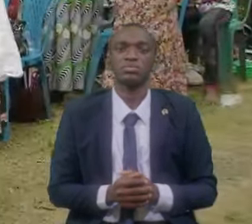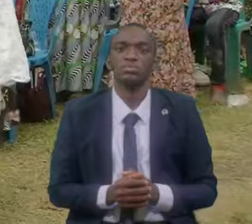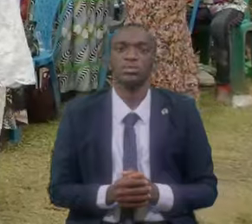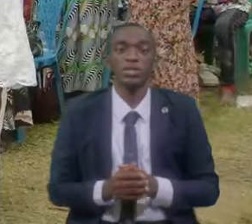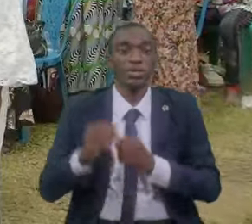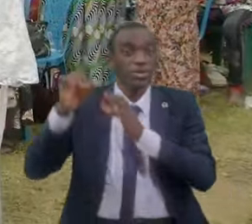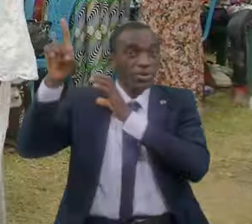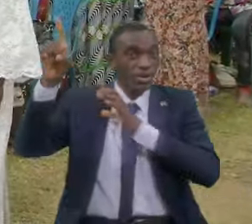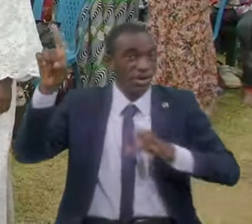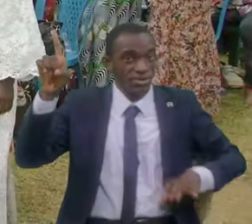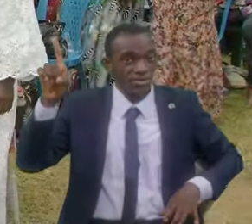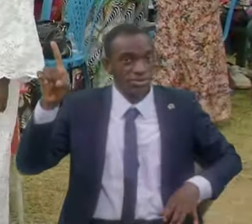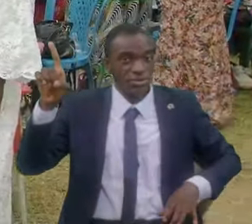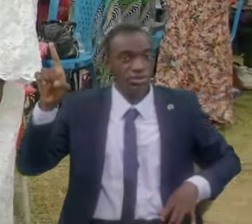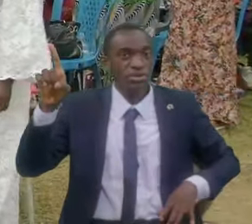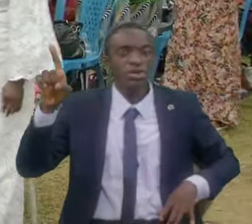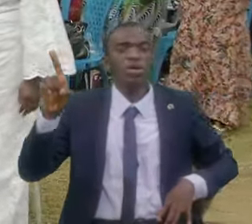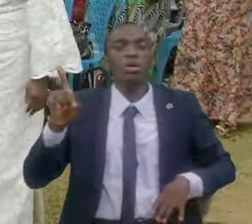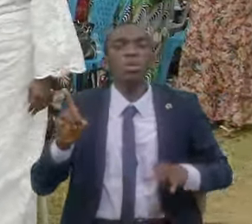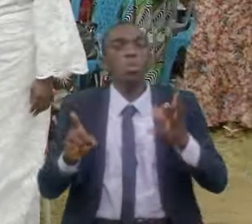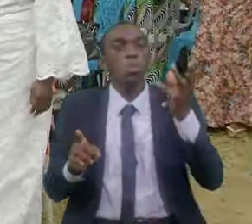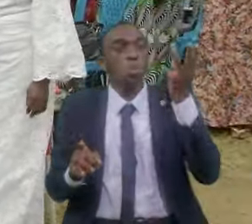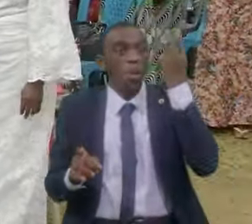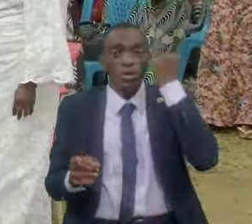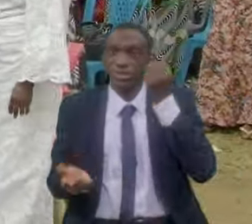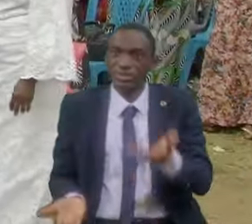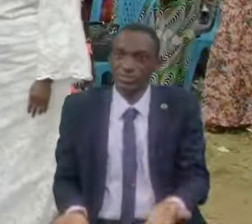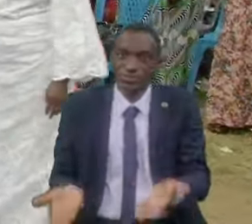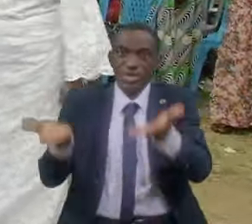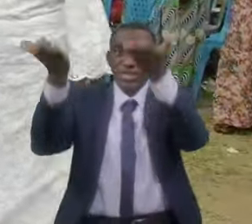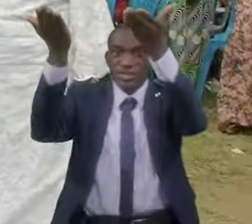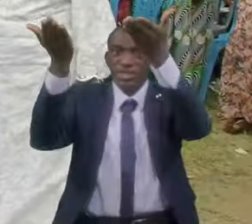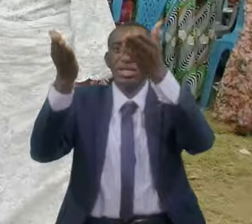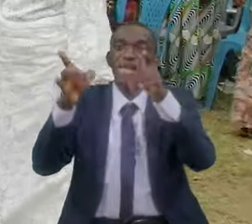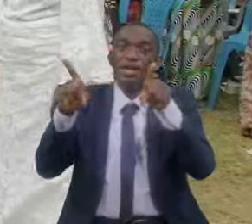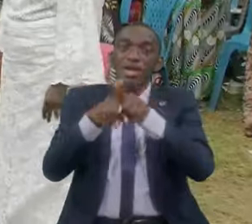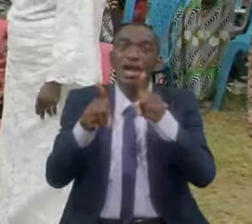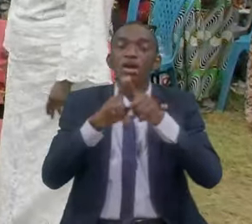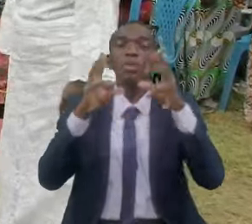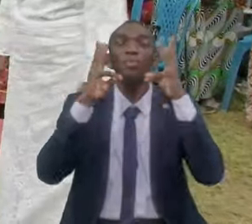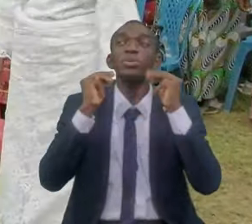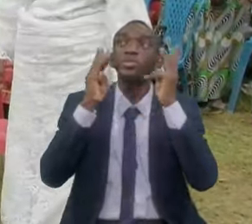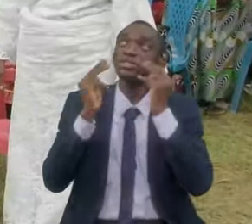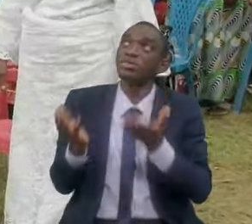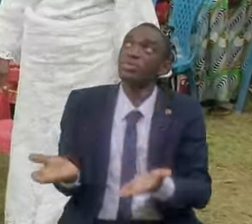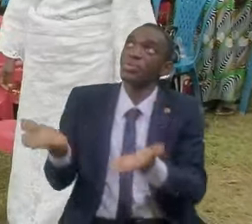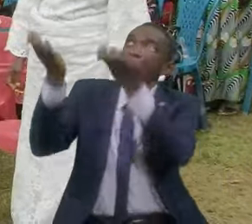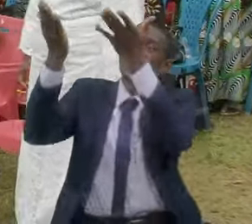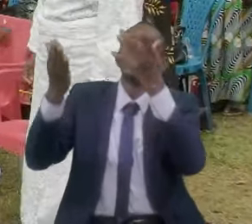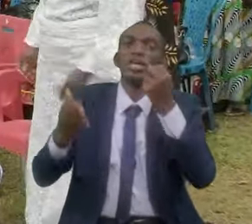Christ was raised up. As Moses lifted up the serpent in the wilderness, even